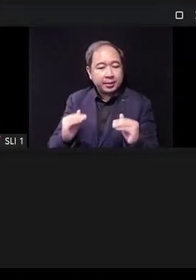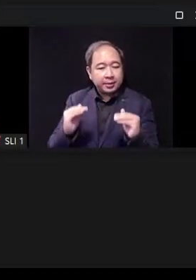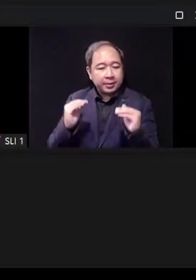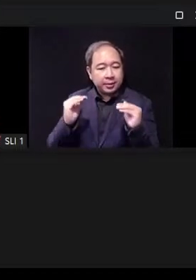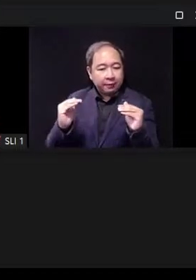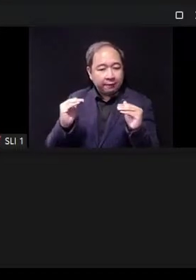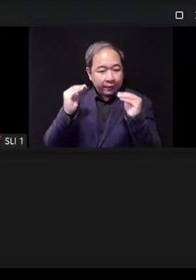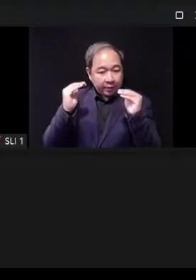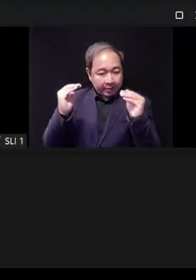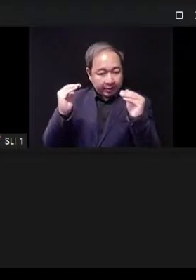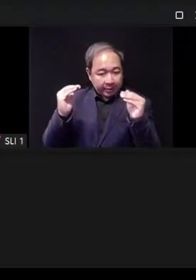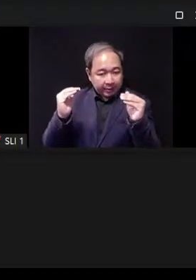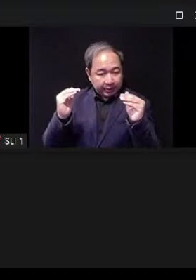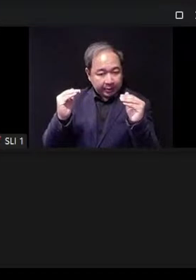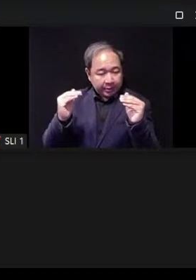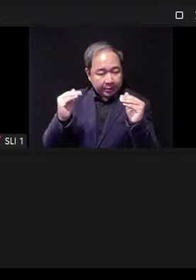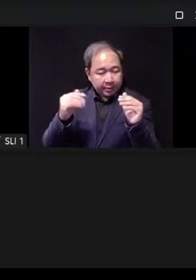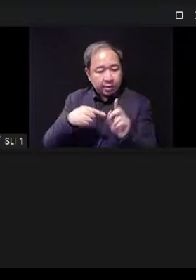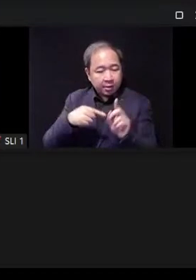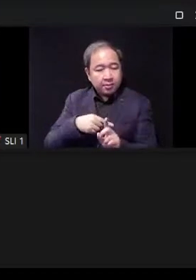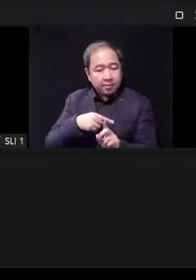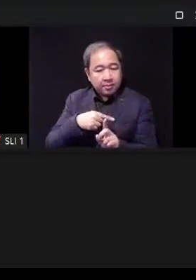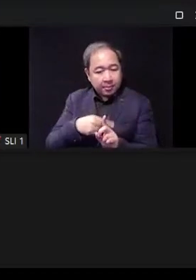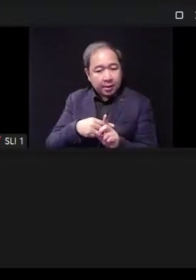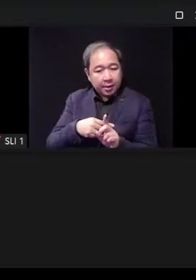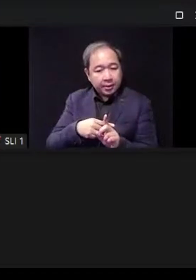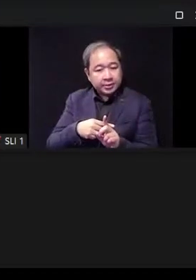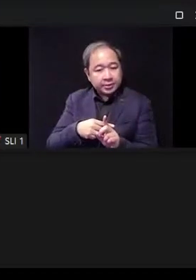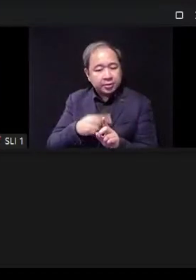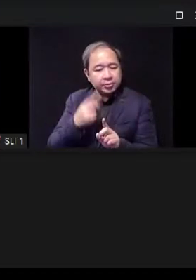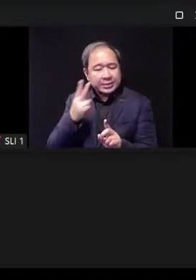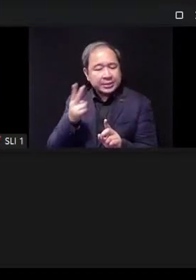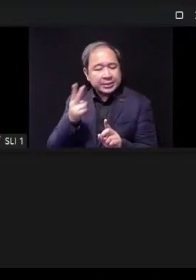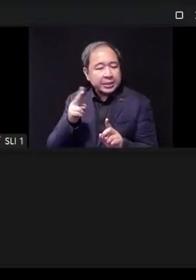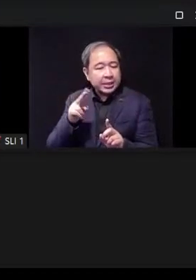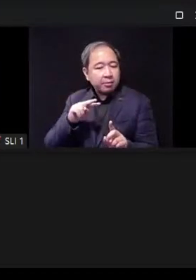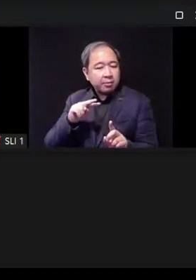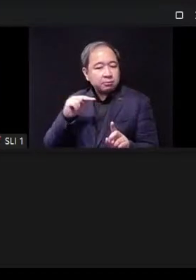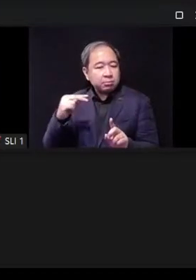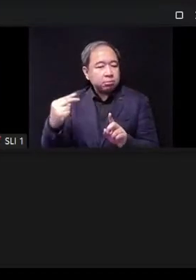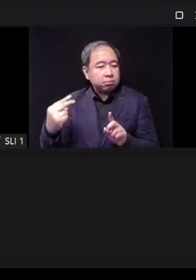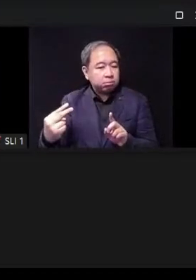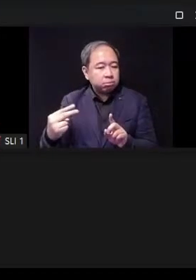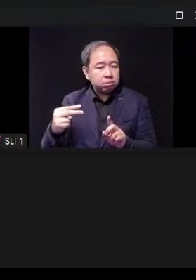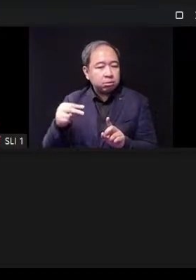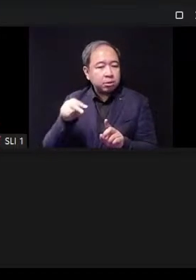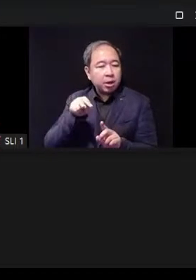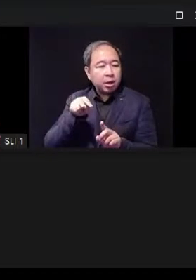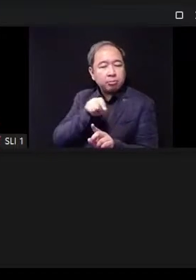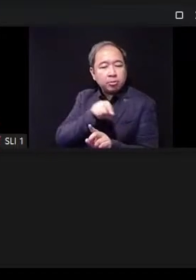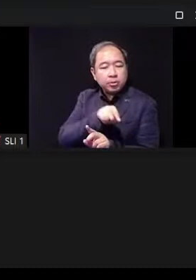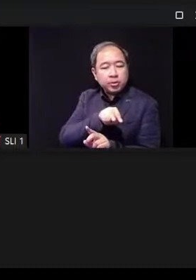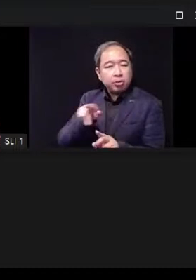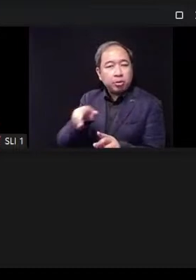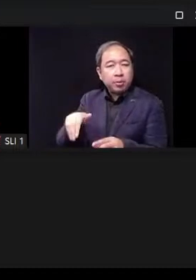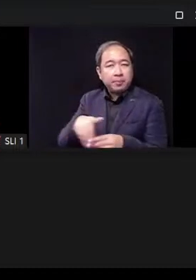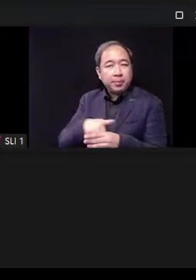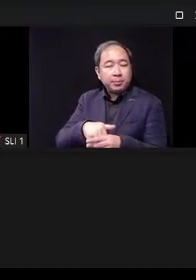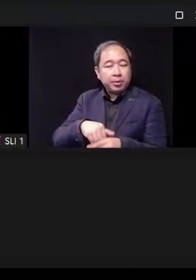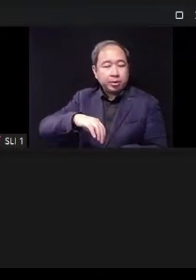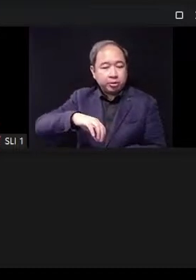into account views and position of the member